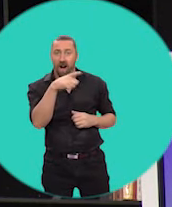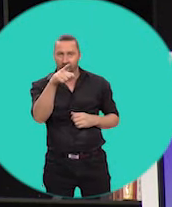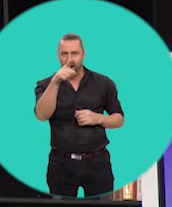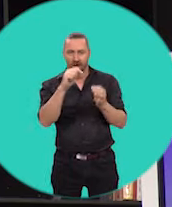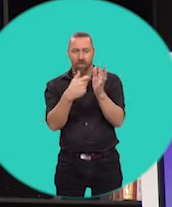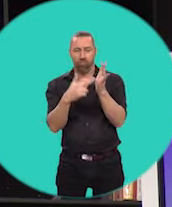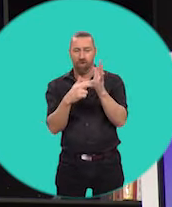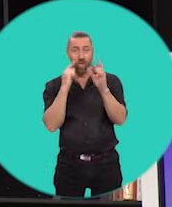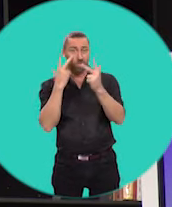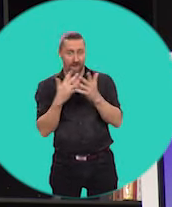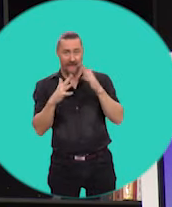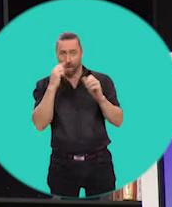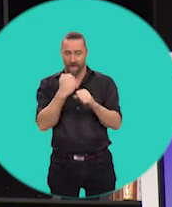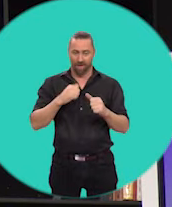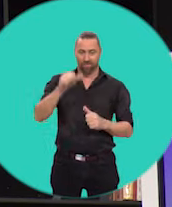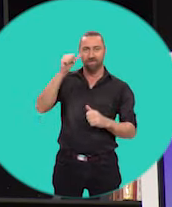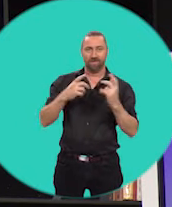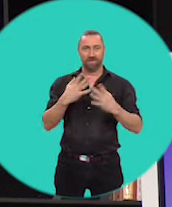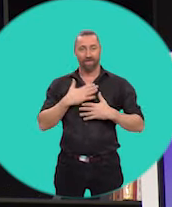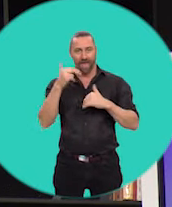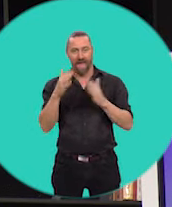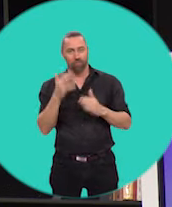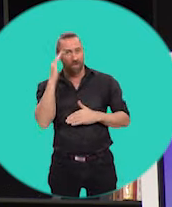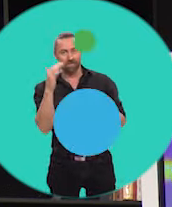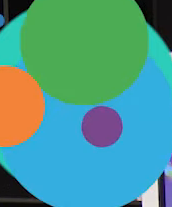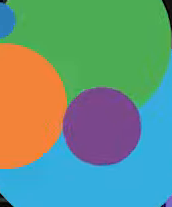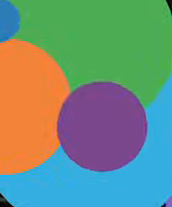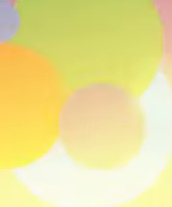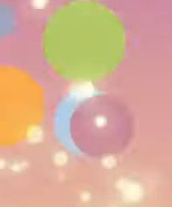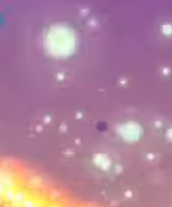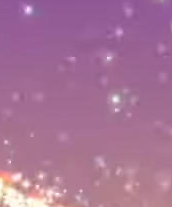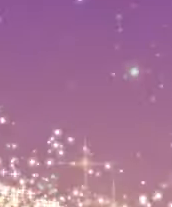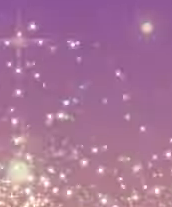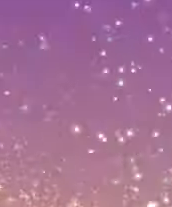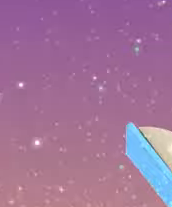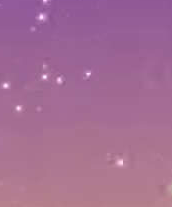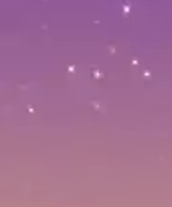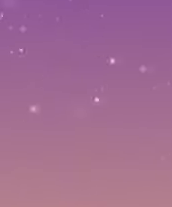Well, Brianna's going to show us how to make a building of our very own in the art room.